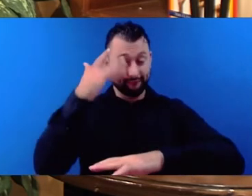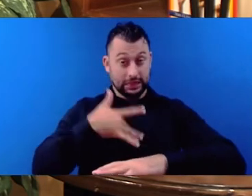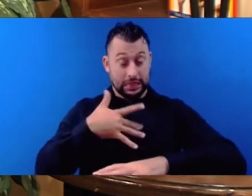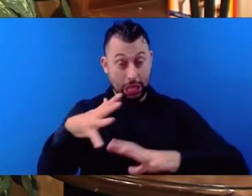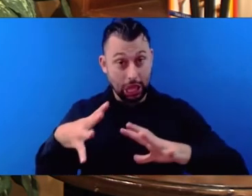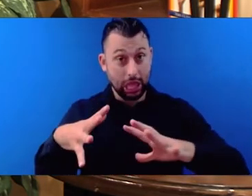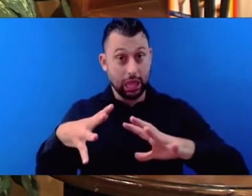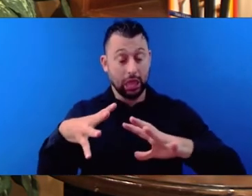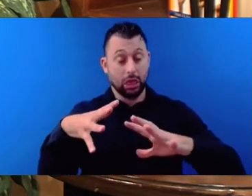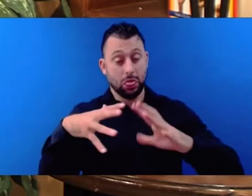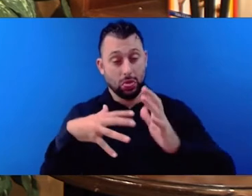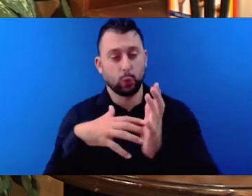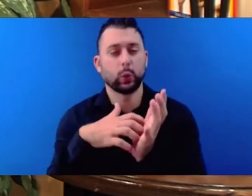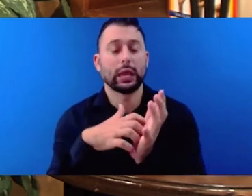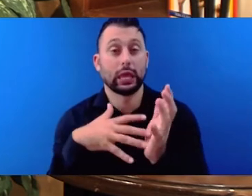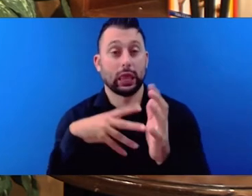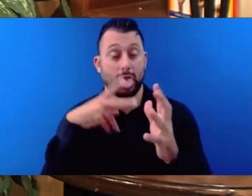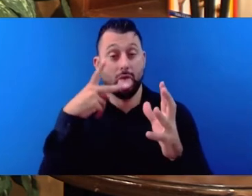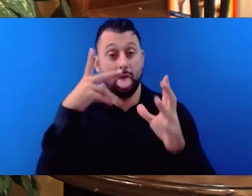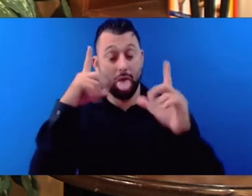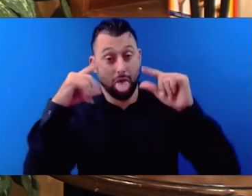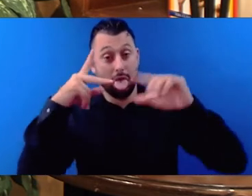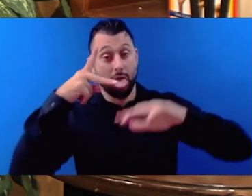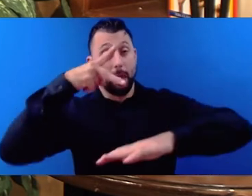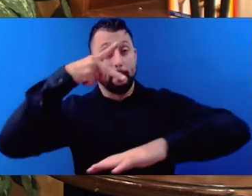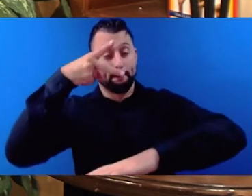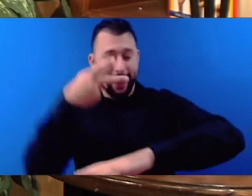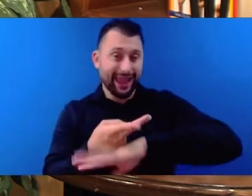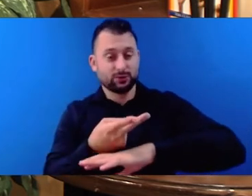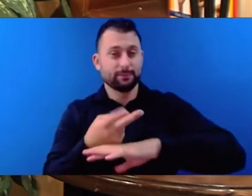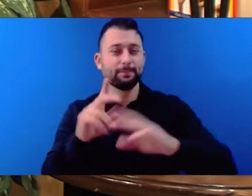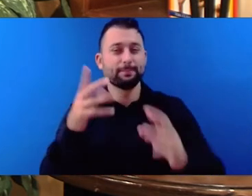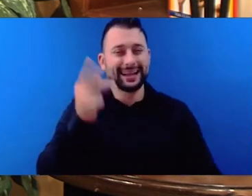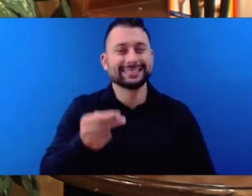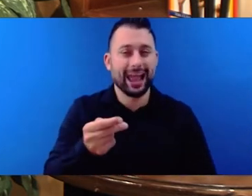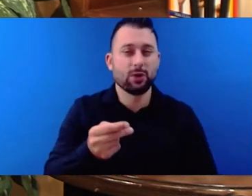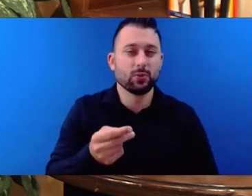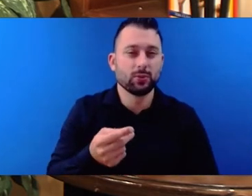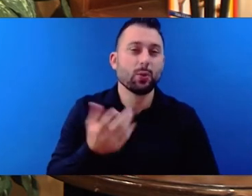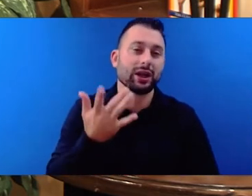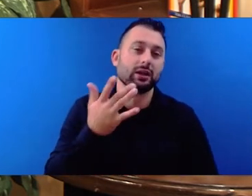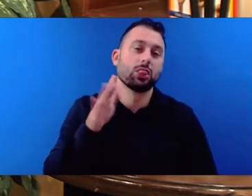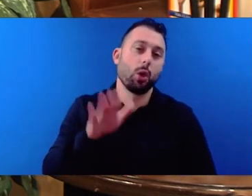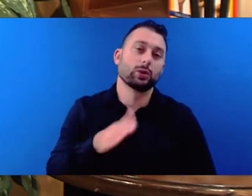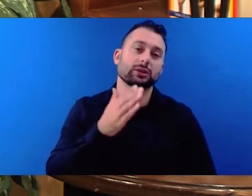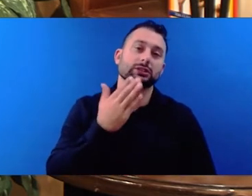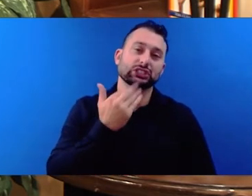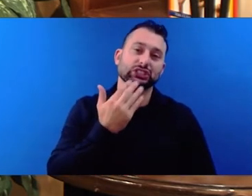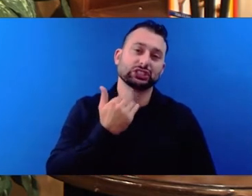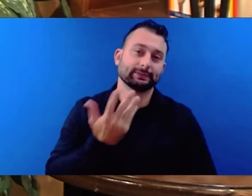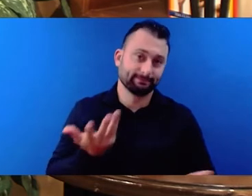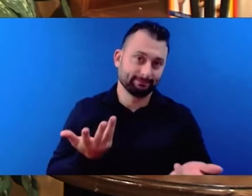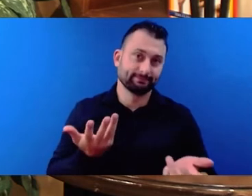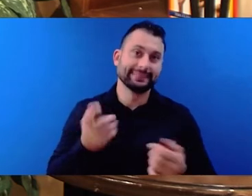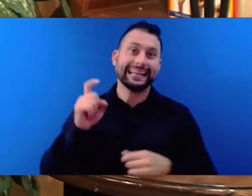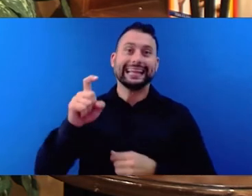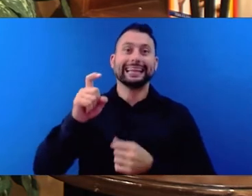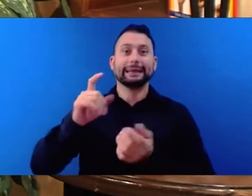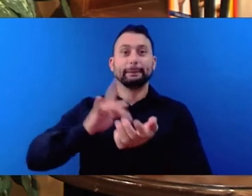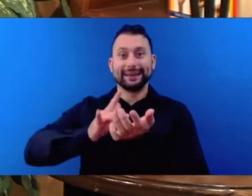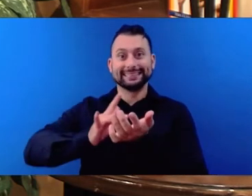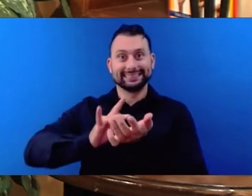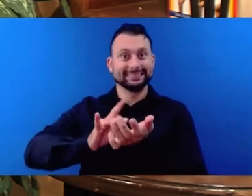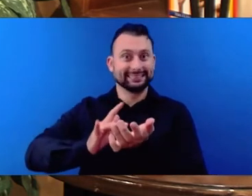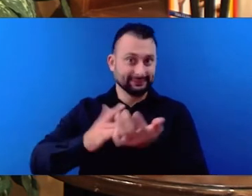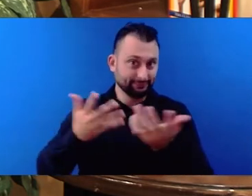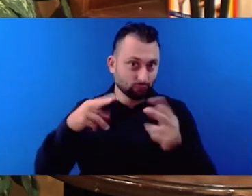with diabetes who are on any kind of medication for diabetes to watch out for those symptoms. As far as symptoms